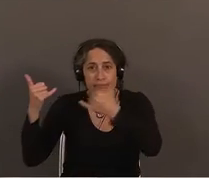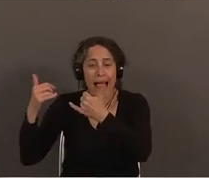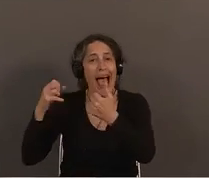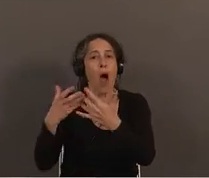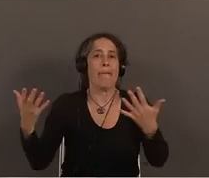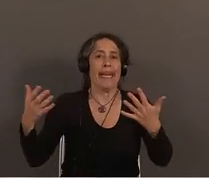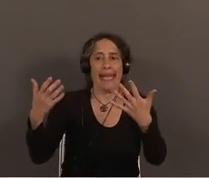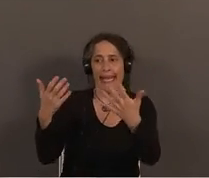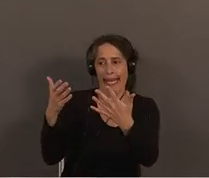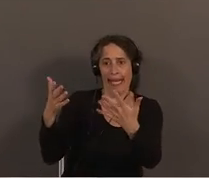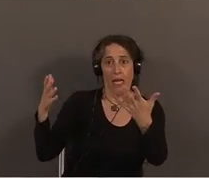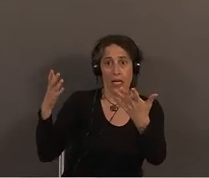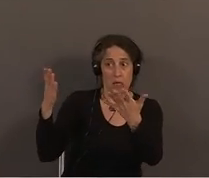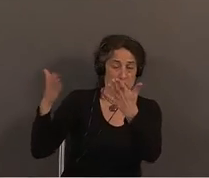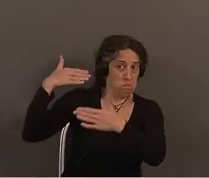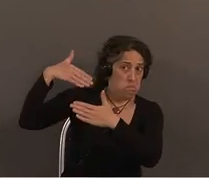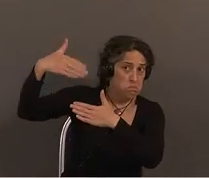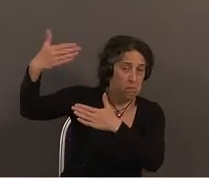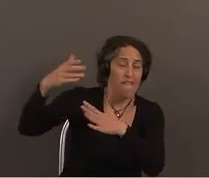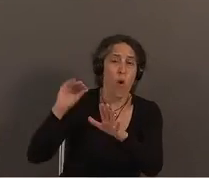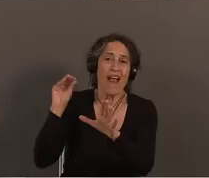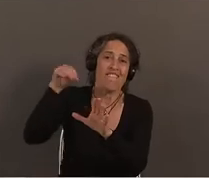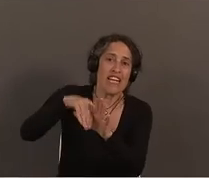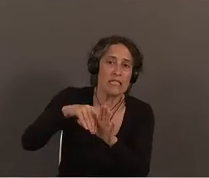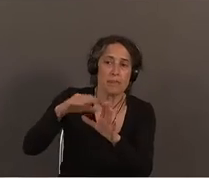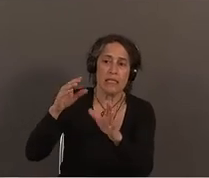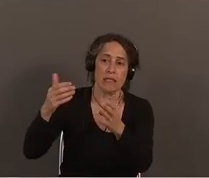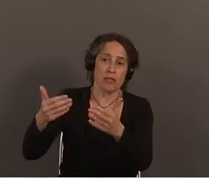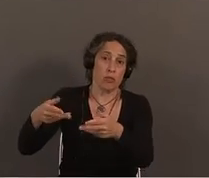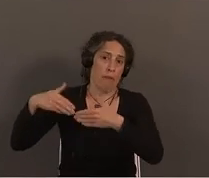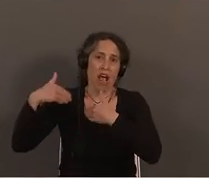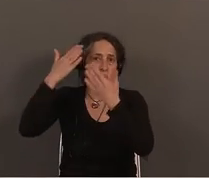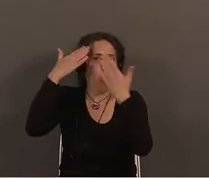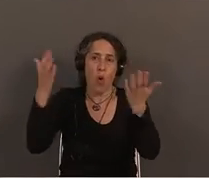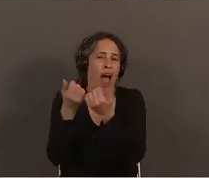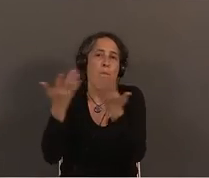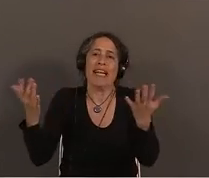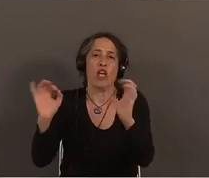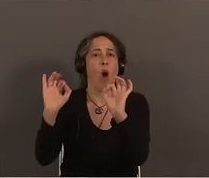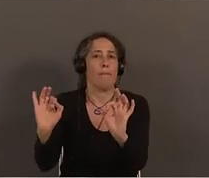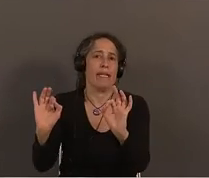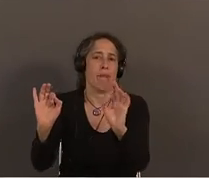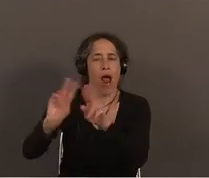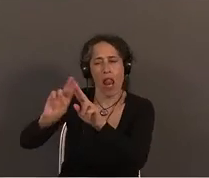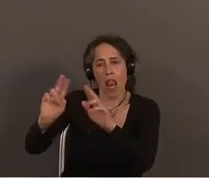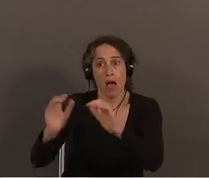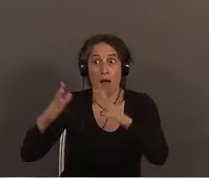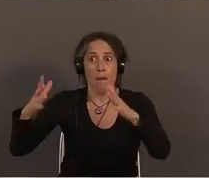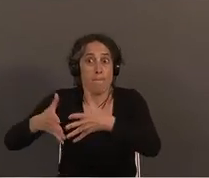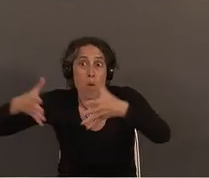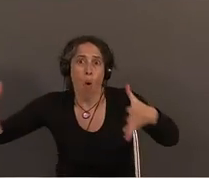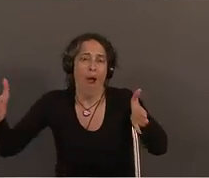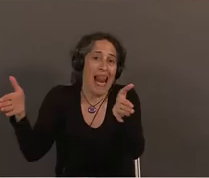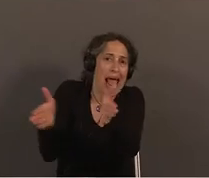of competition and the right returns on investment. This is still an open question, which perhaps my colleague from